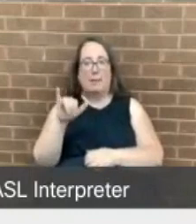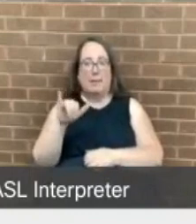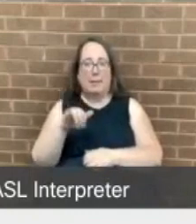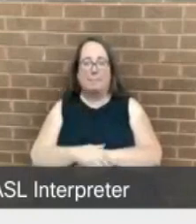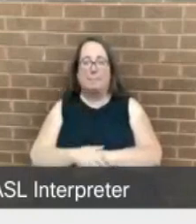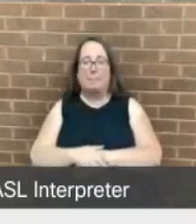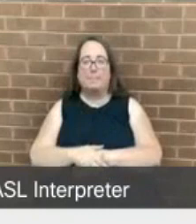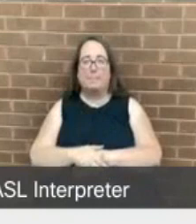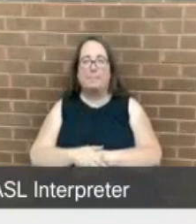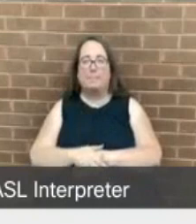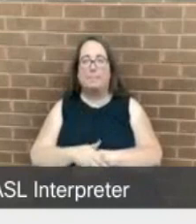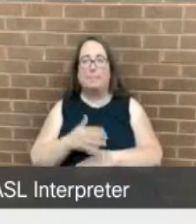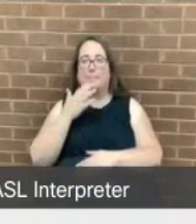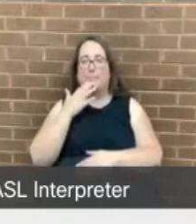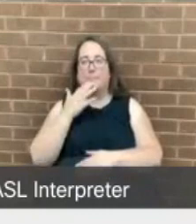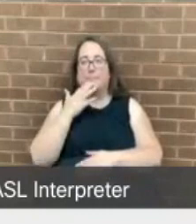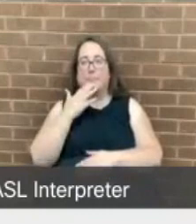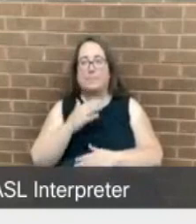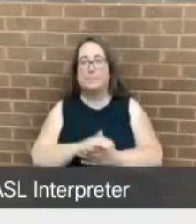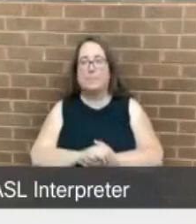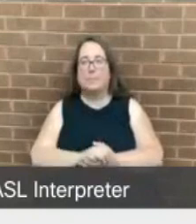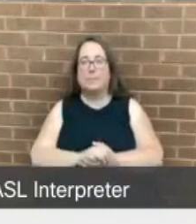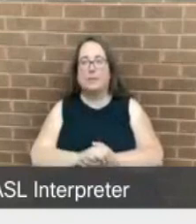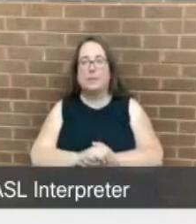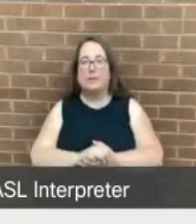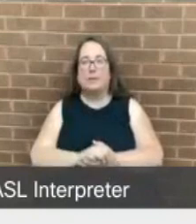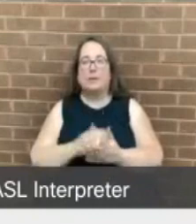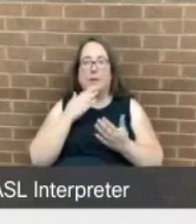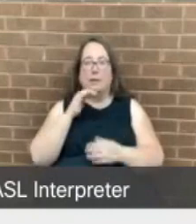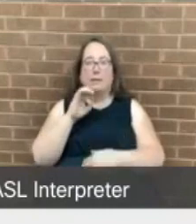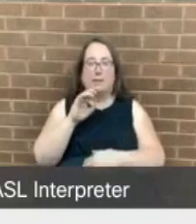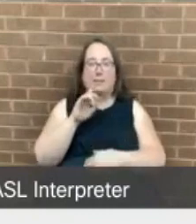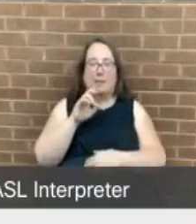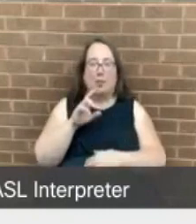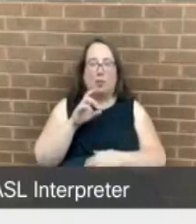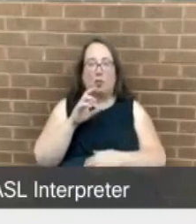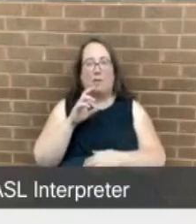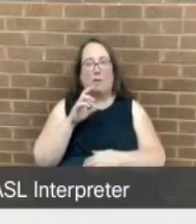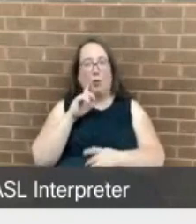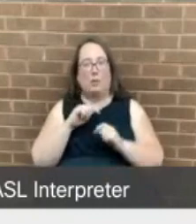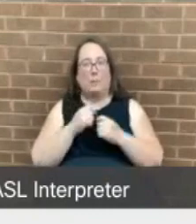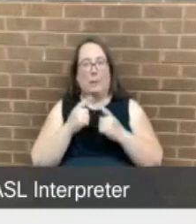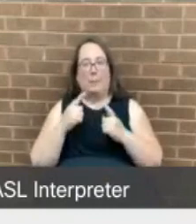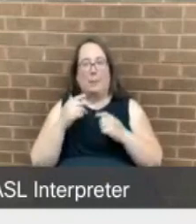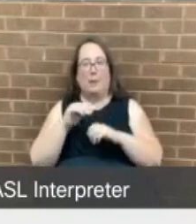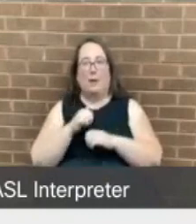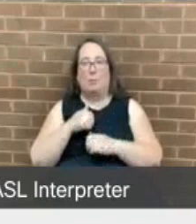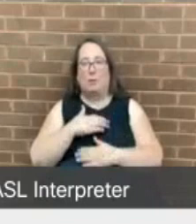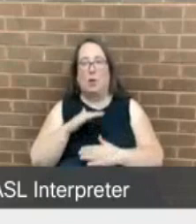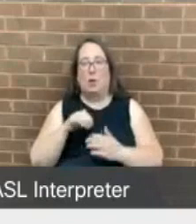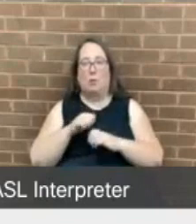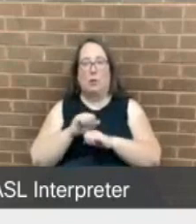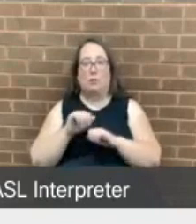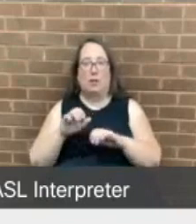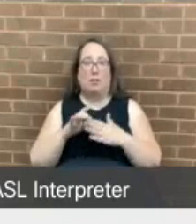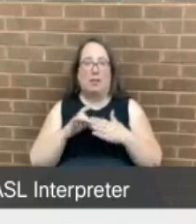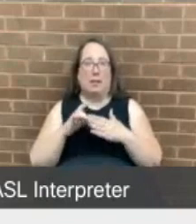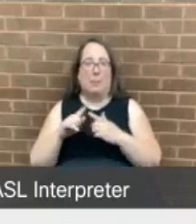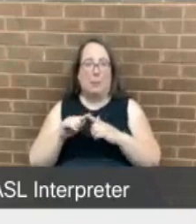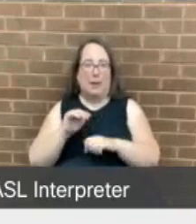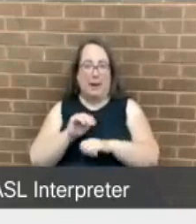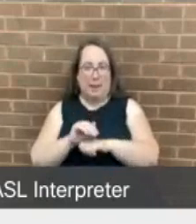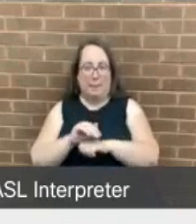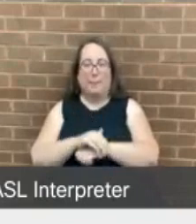Thank you, Director Gartner, and thank you, Secretary Slater and your team for being here tonight. I truly appreciate all the work that you've done leading up to tonight,